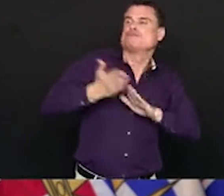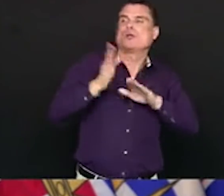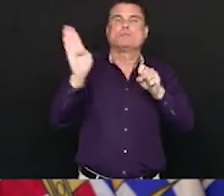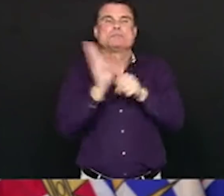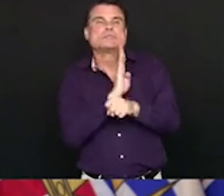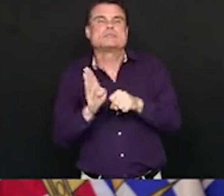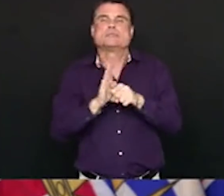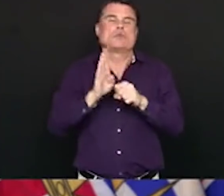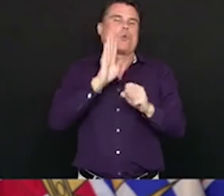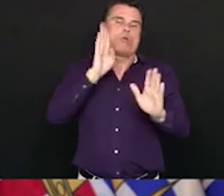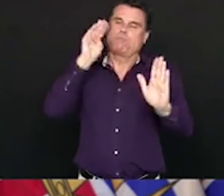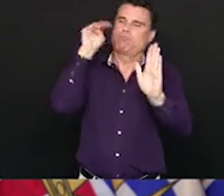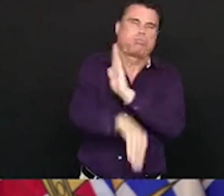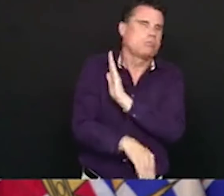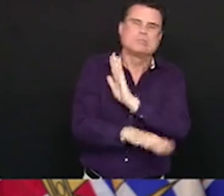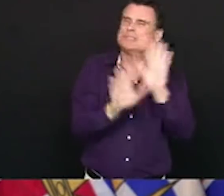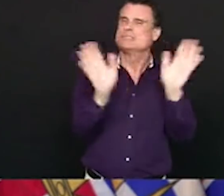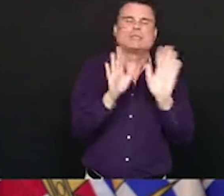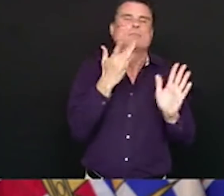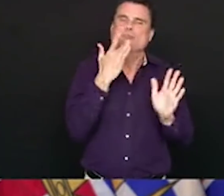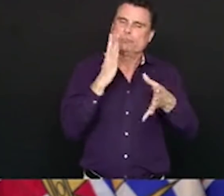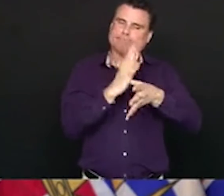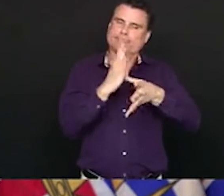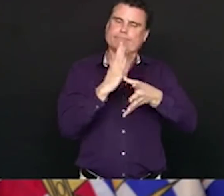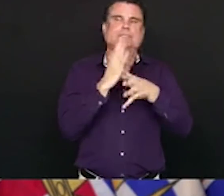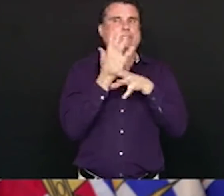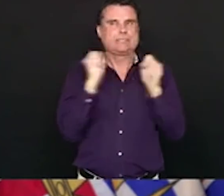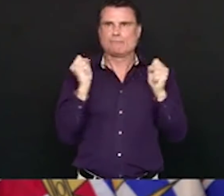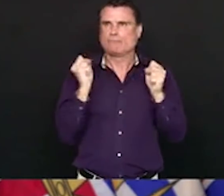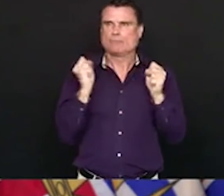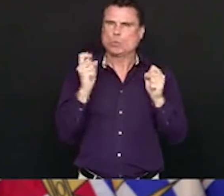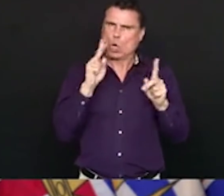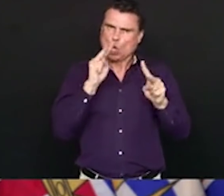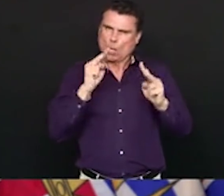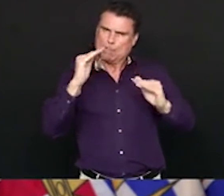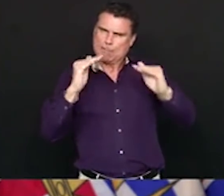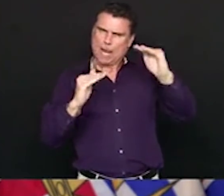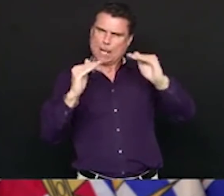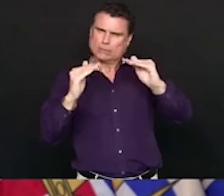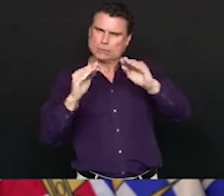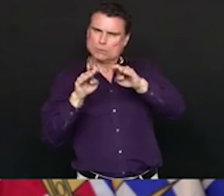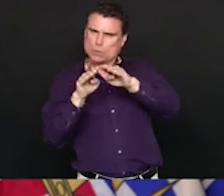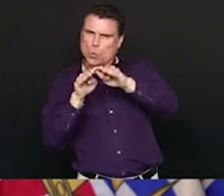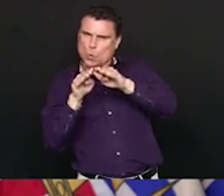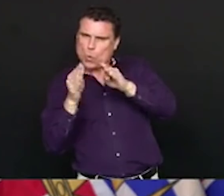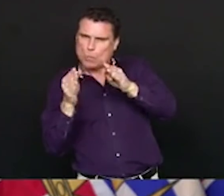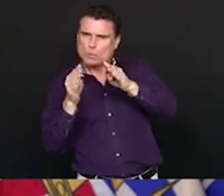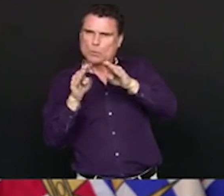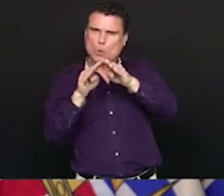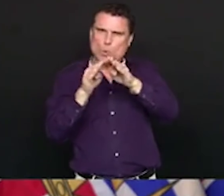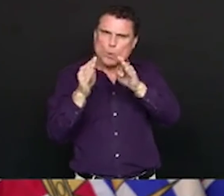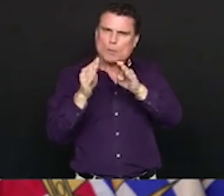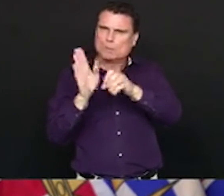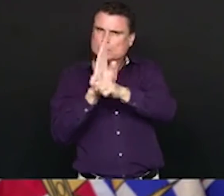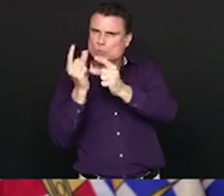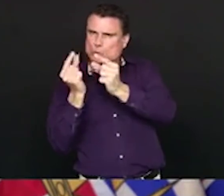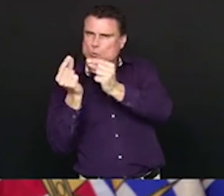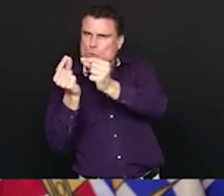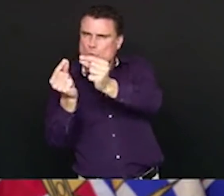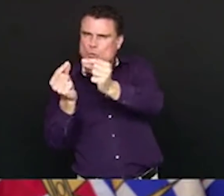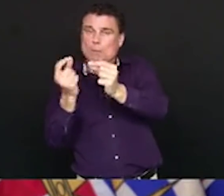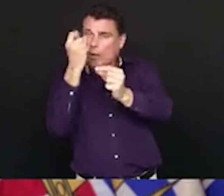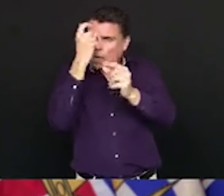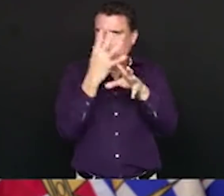prepared that if we start to see cases, we start to see a surge again, we're able to manage that effectively and protect